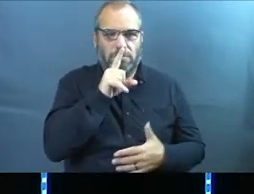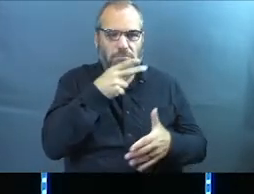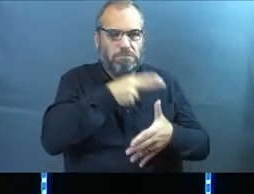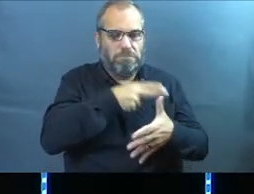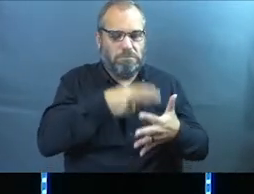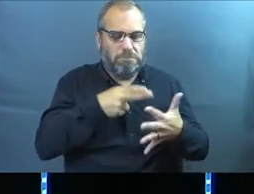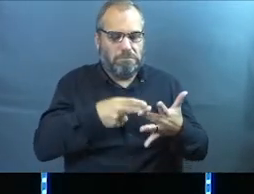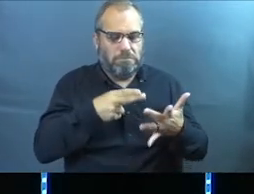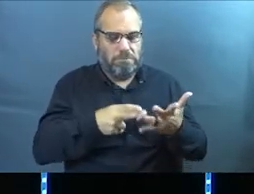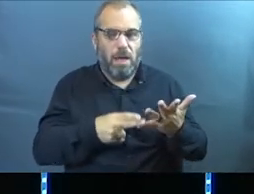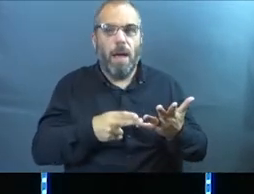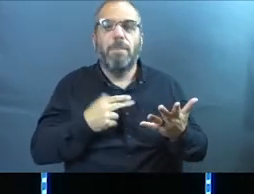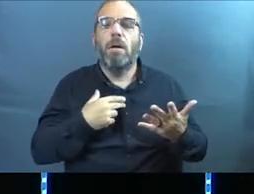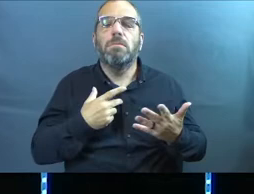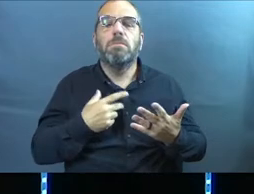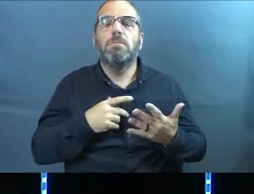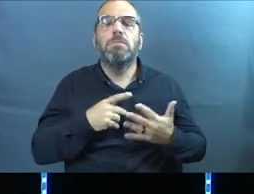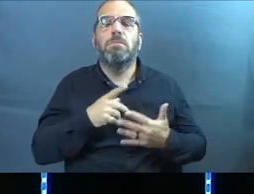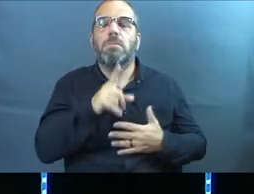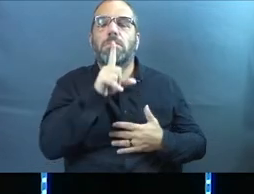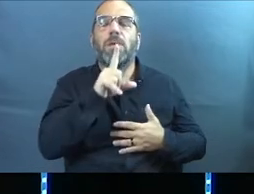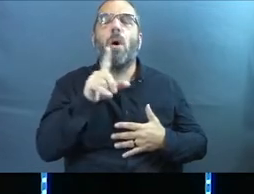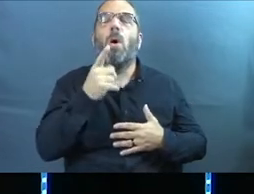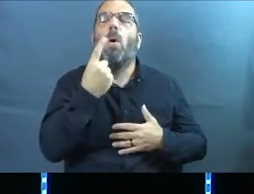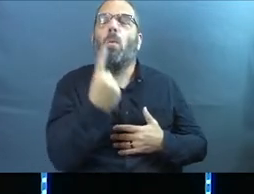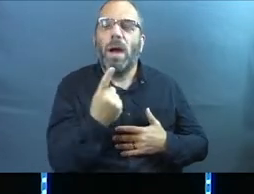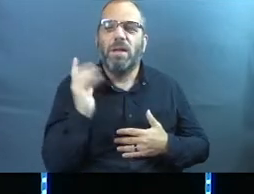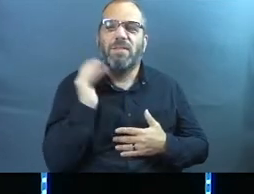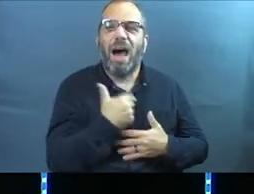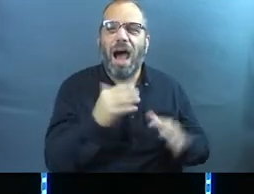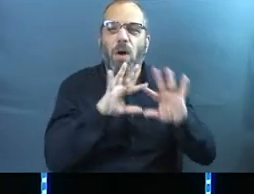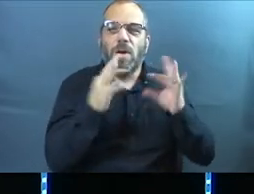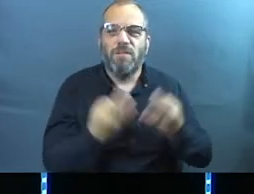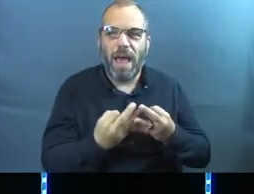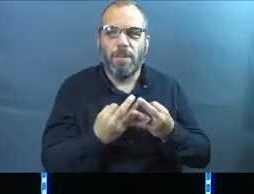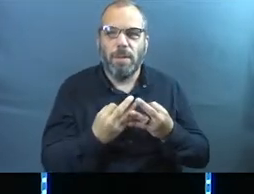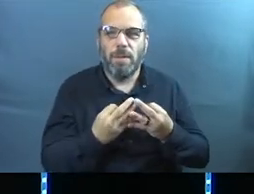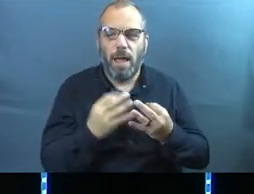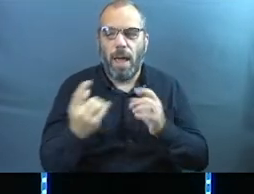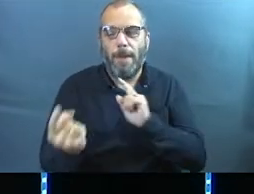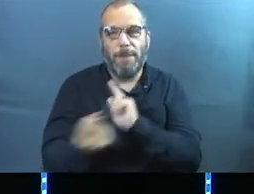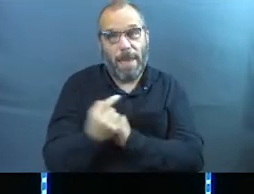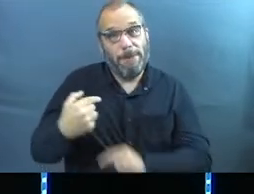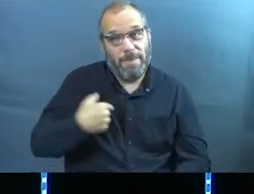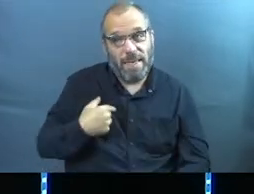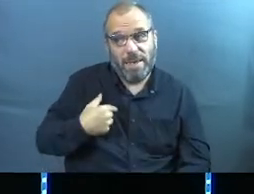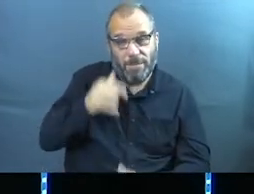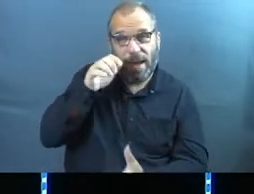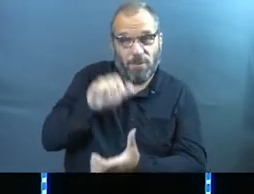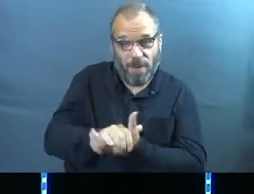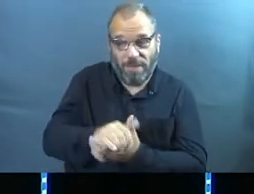But one of our family, I'll just leave it at that, came and approached Linda and I. Linda and I were on